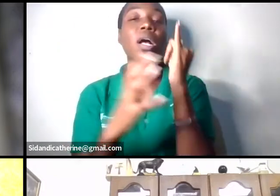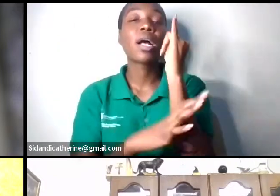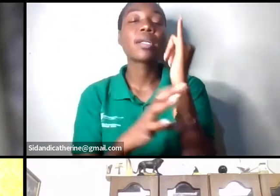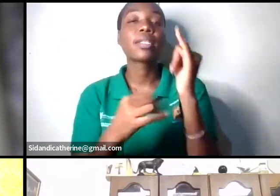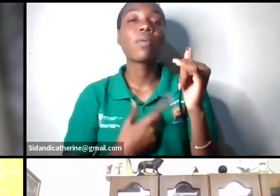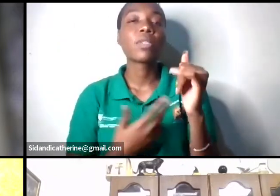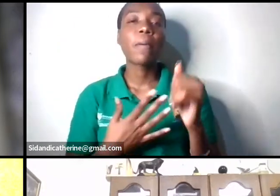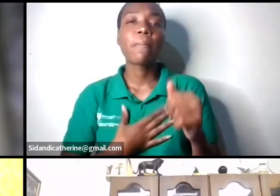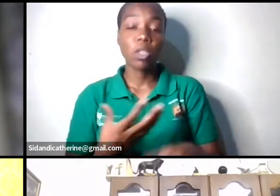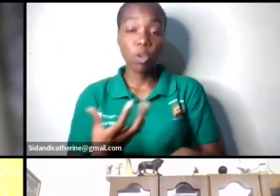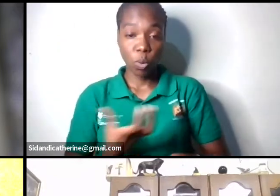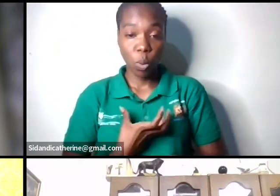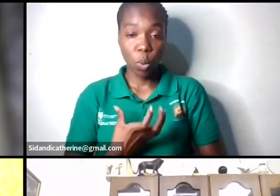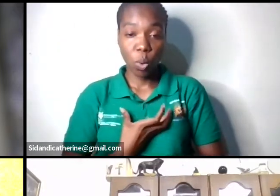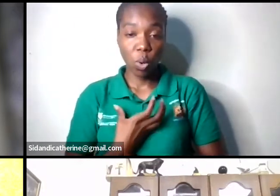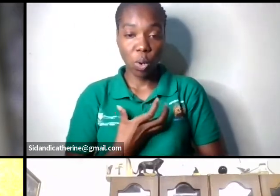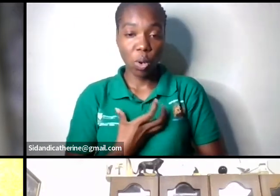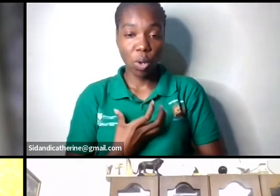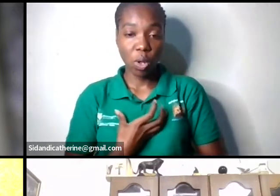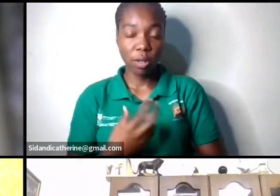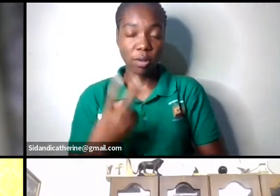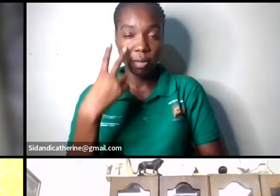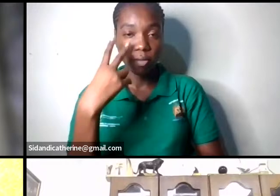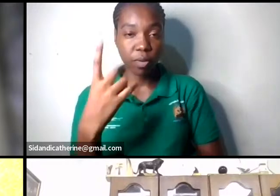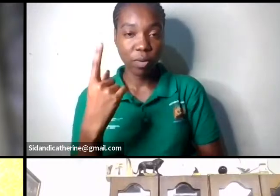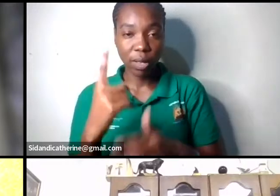own view, we are at